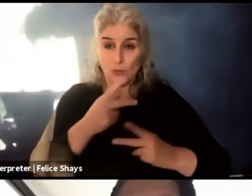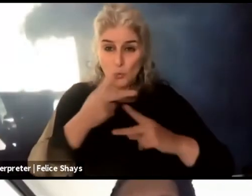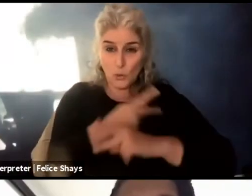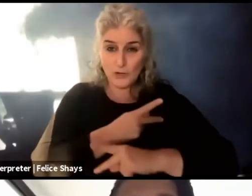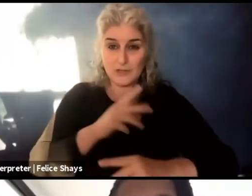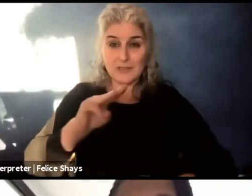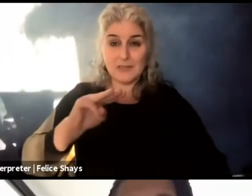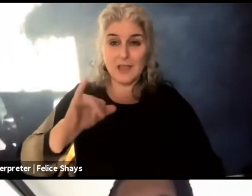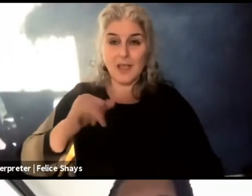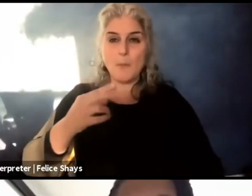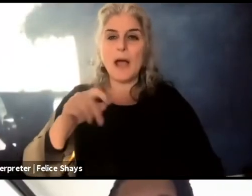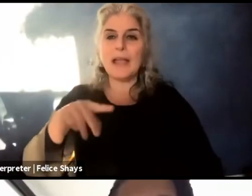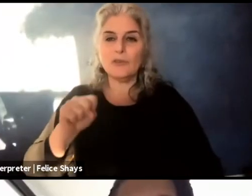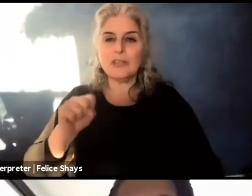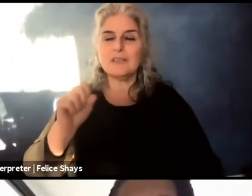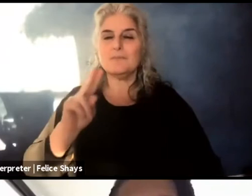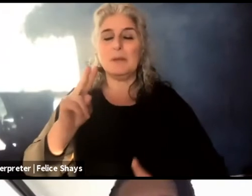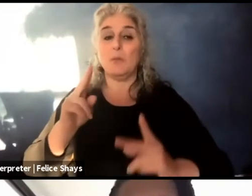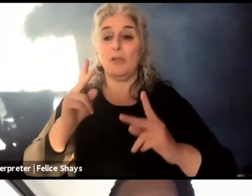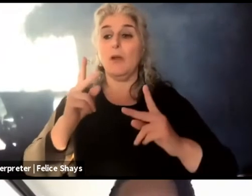the low-income, poverty,